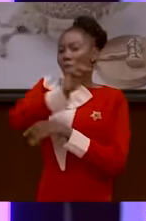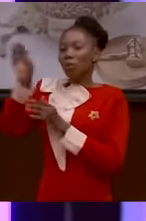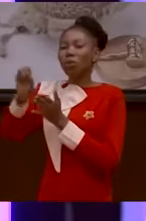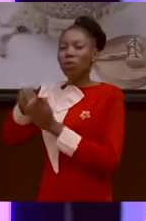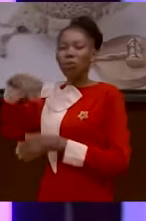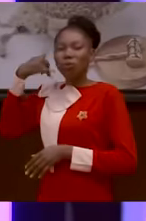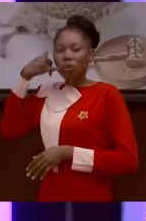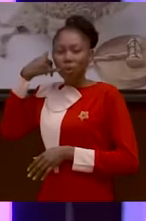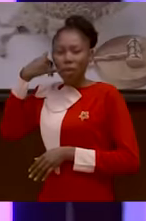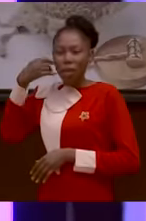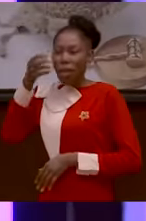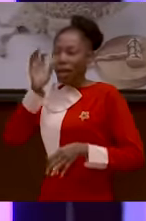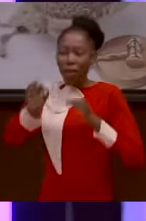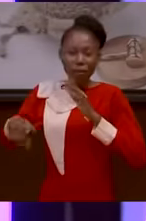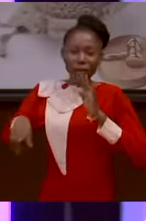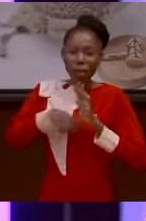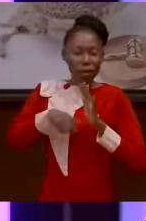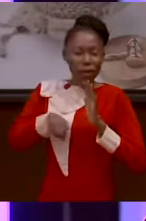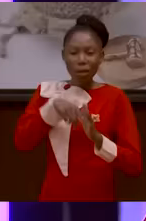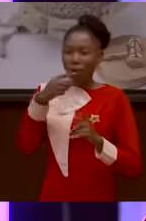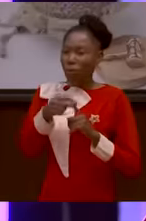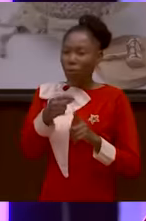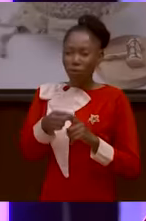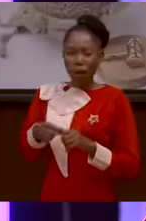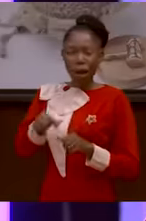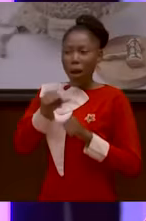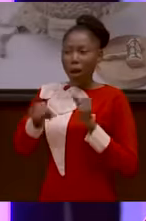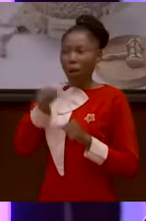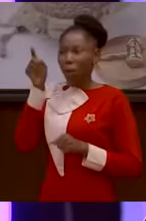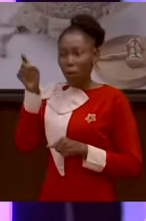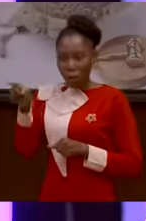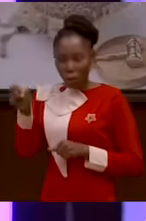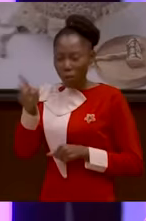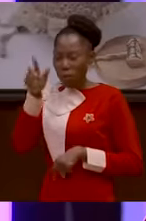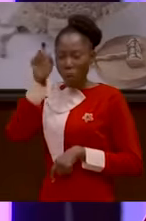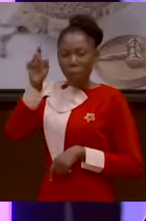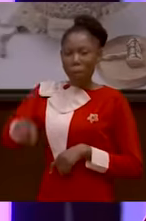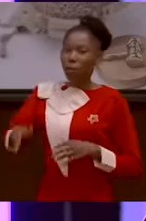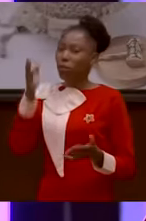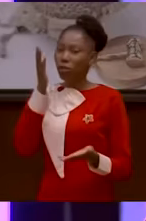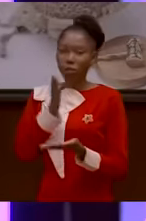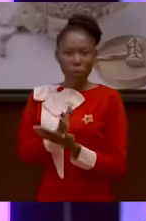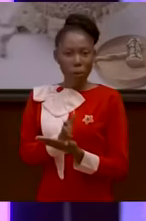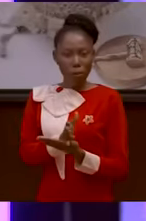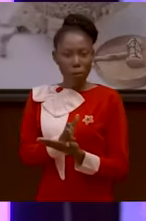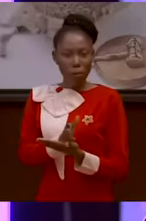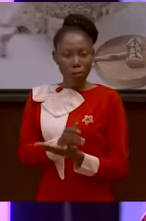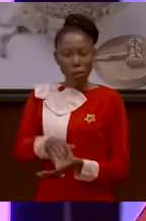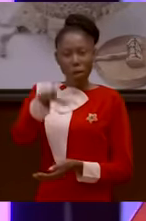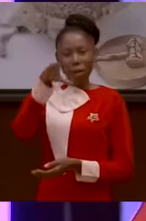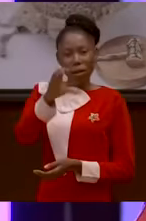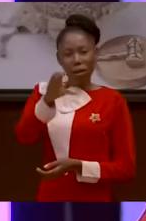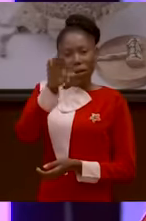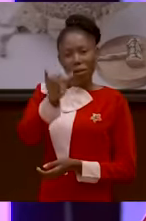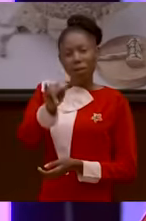Yes, ma'am. Over anything negative, they must stop it. No, we haven't been... Cyberbullying. For a long time. Do you understand?